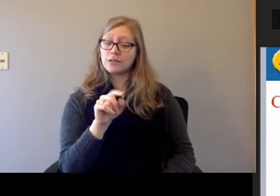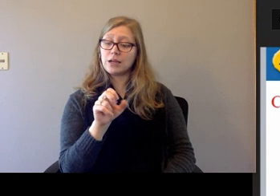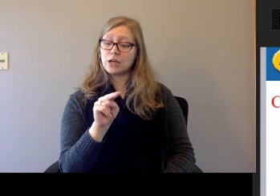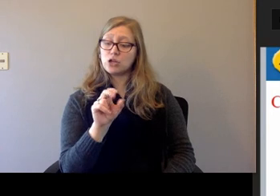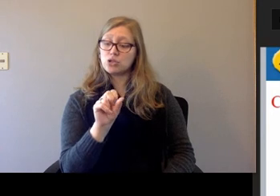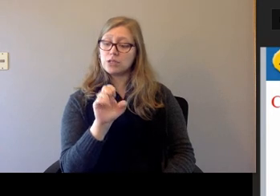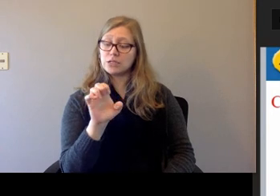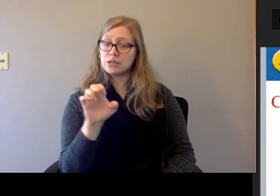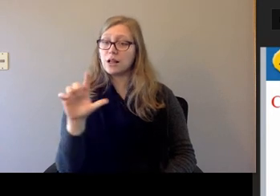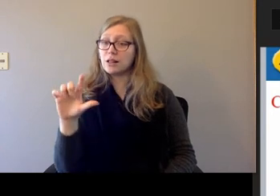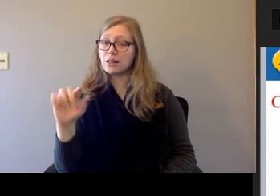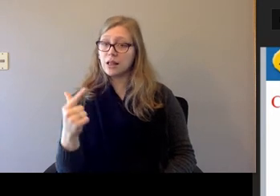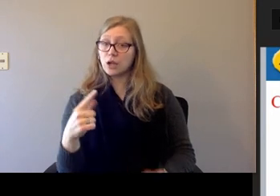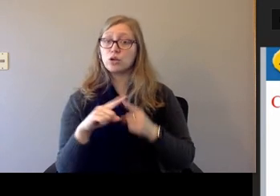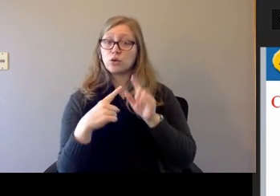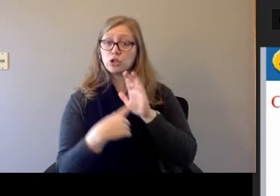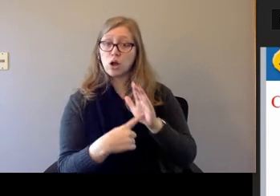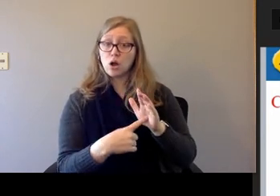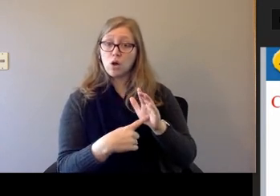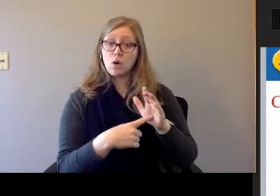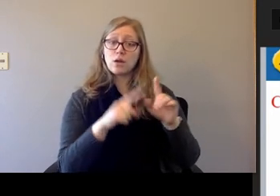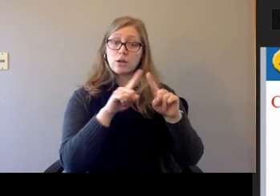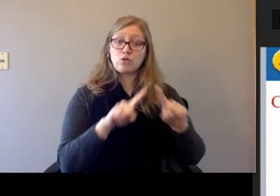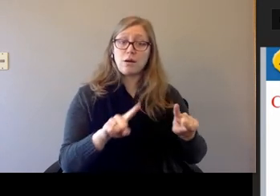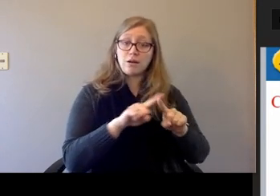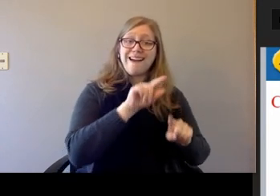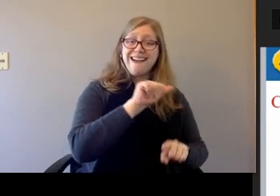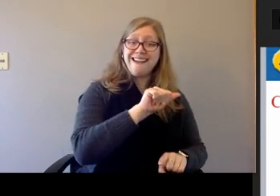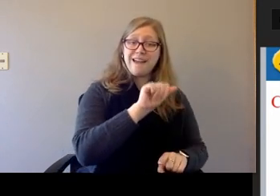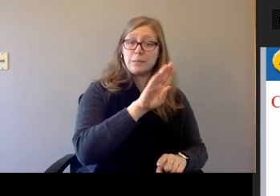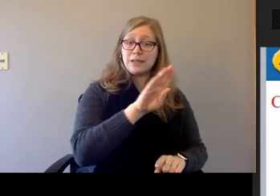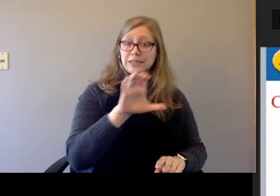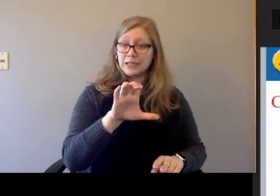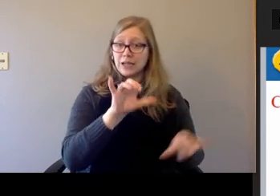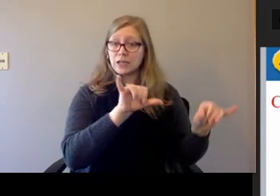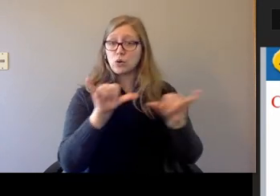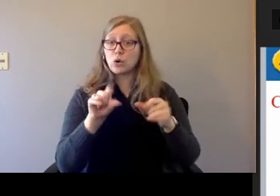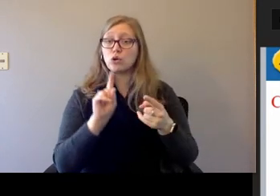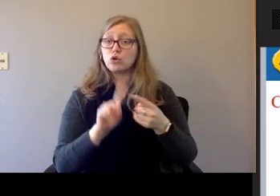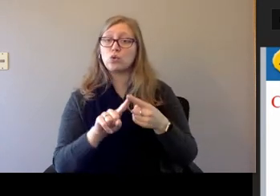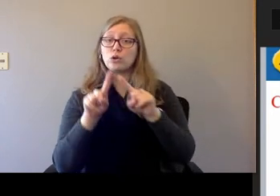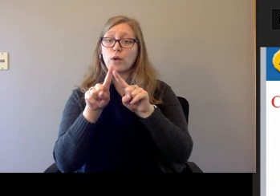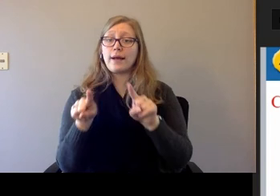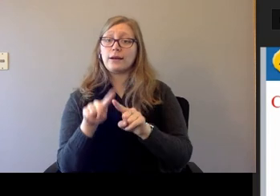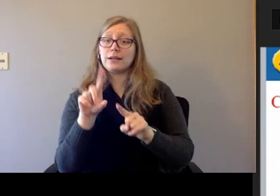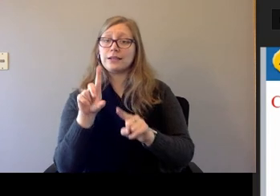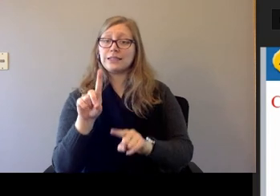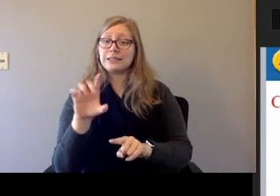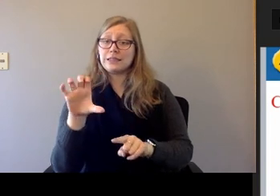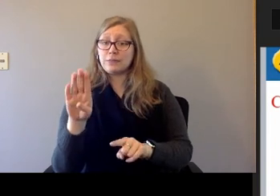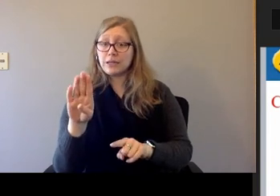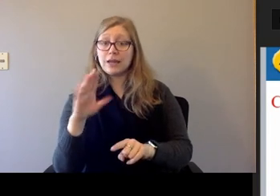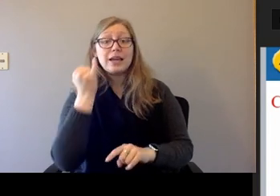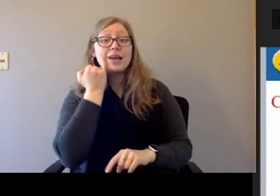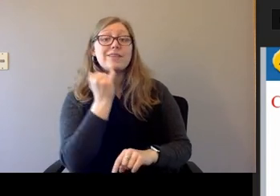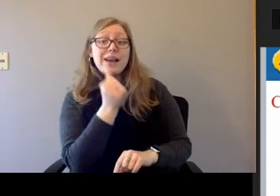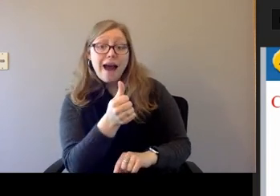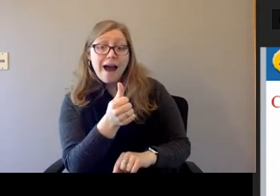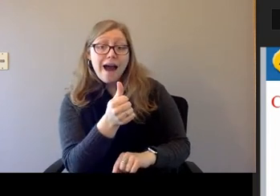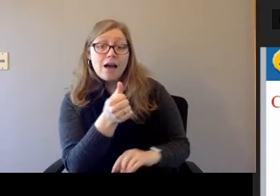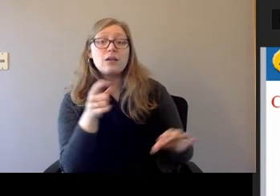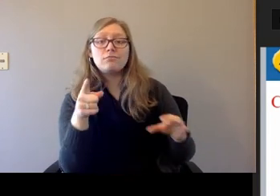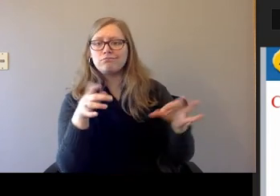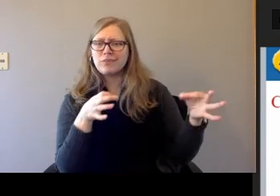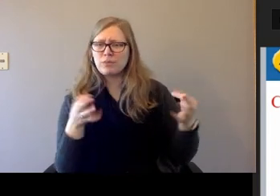triangle ABC, is congruent to triangle DCB. And if not, they want to know what's missing. So I want you to pause your